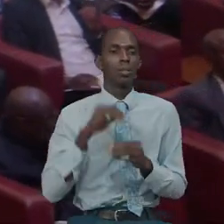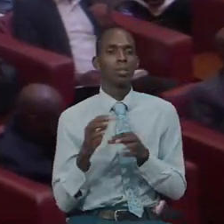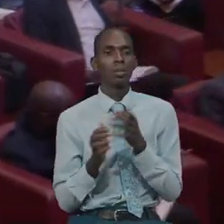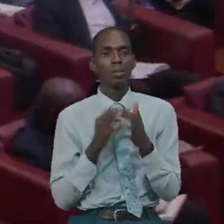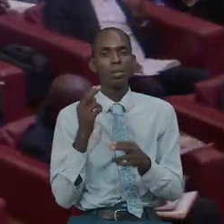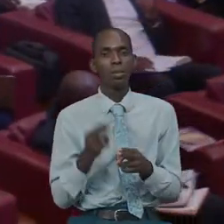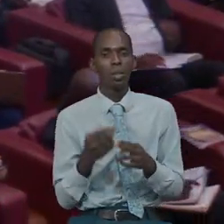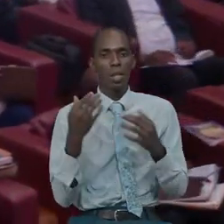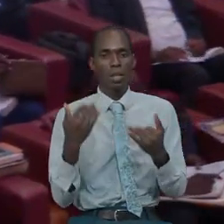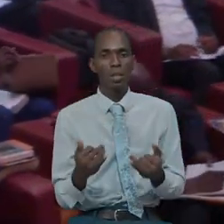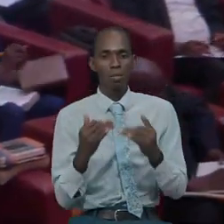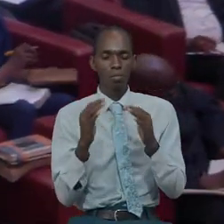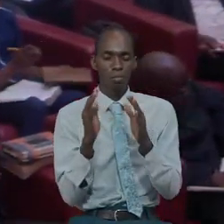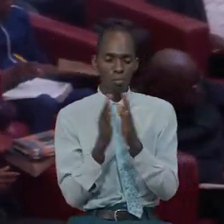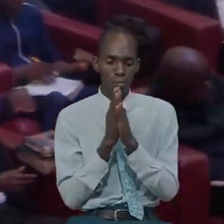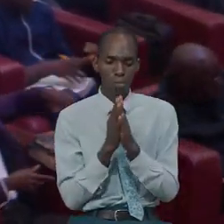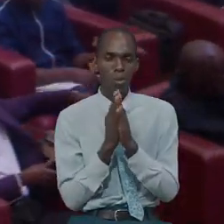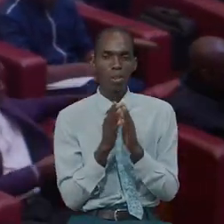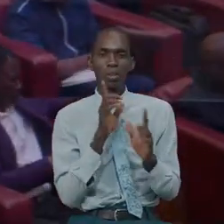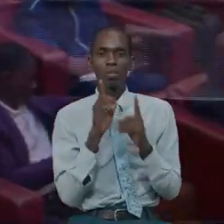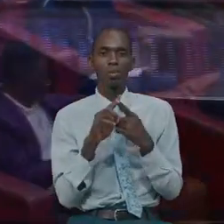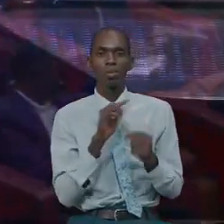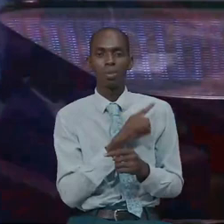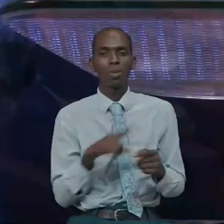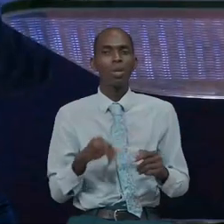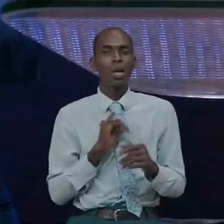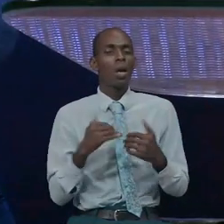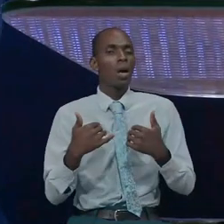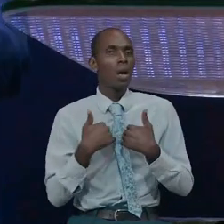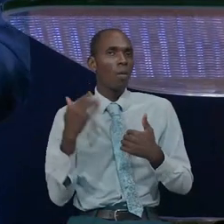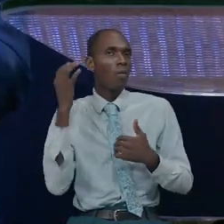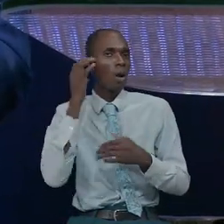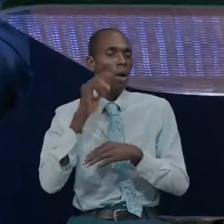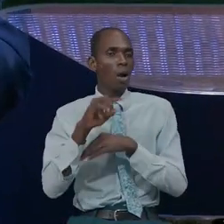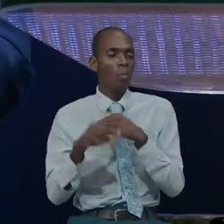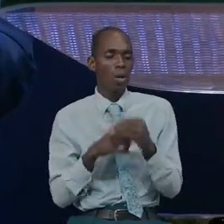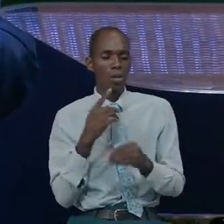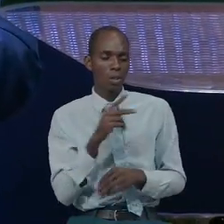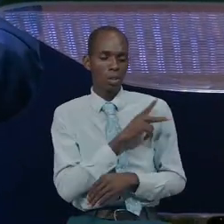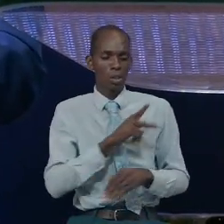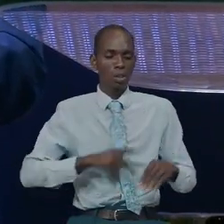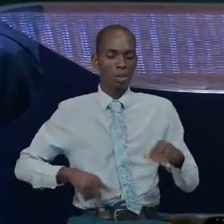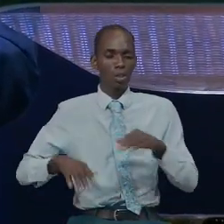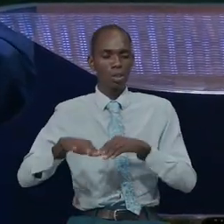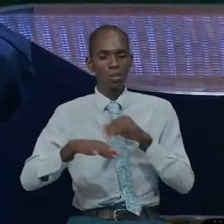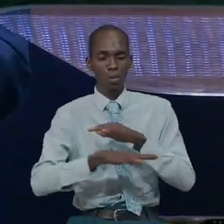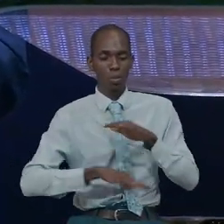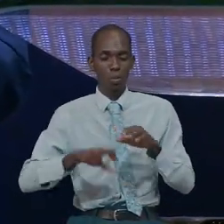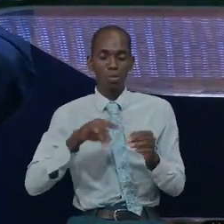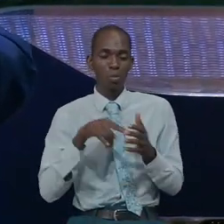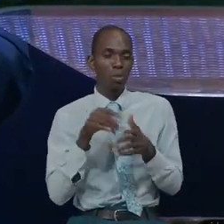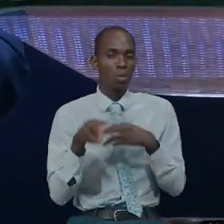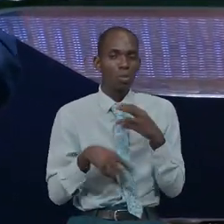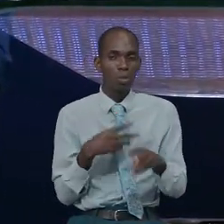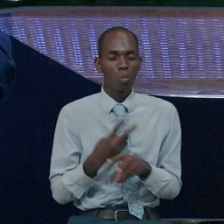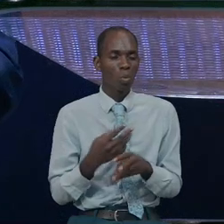Let's go to the Lord now and say, Lord, I've heard about your kingdom. I've heard about the kingdoms of this world, and whatever their splendor, whatever